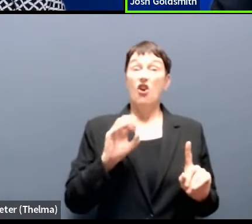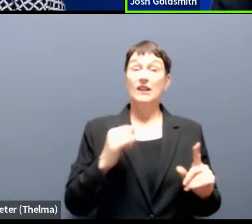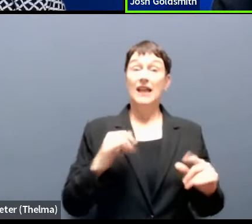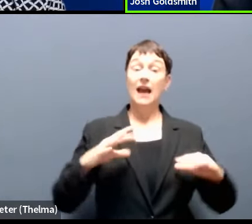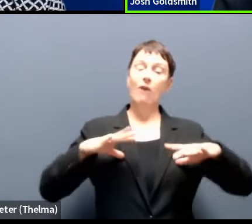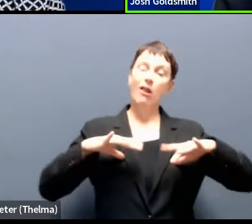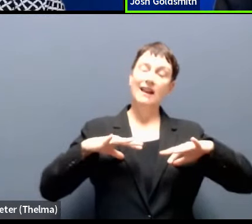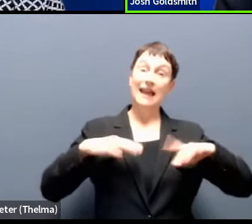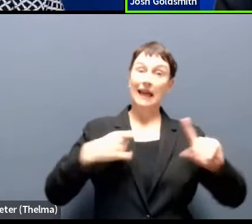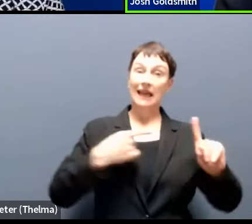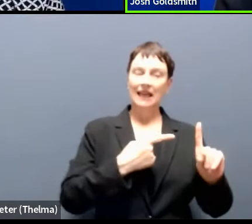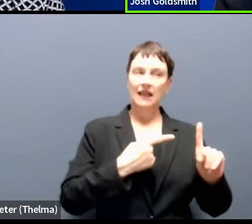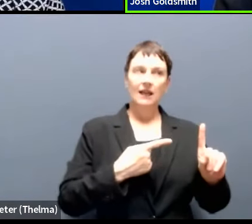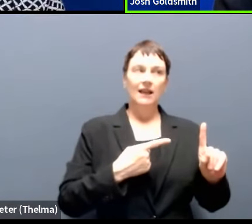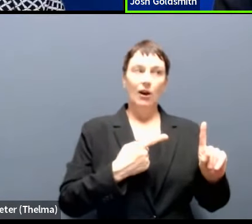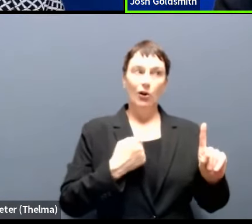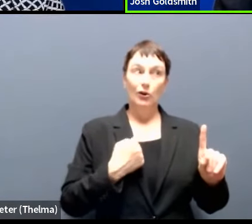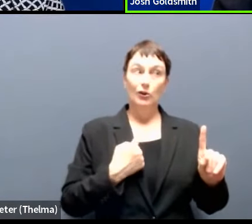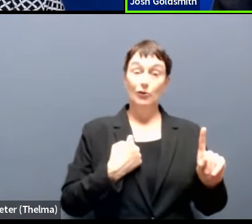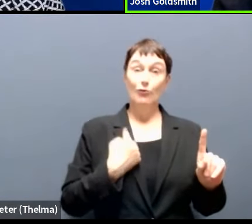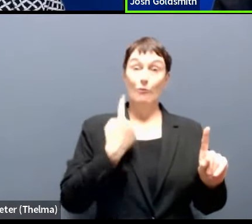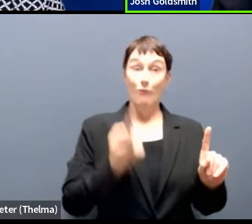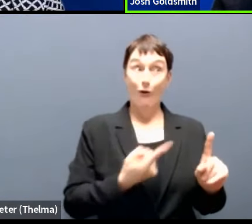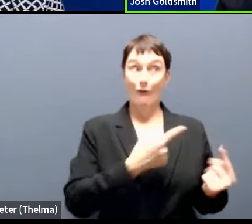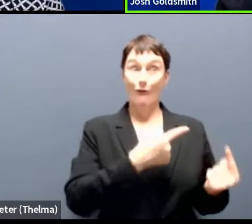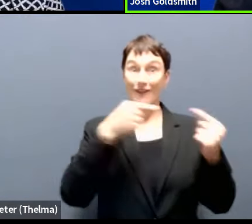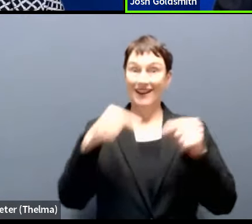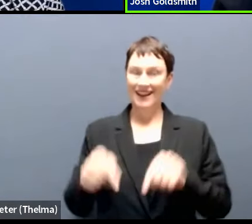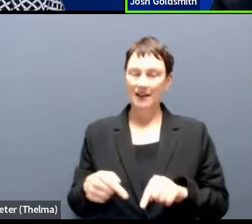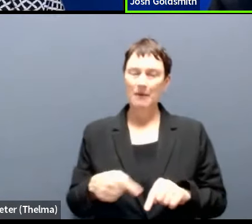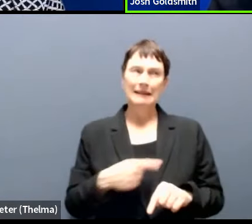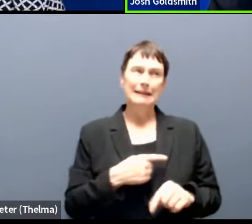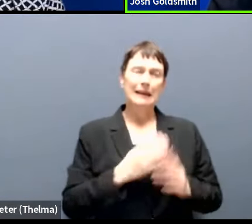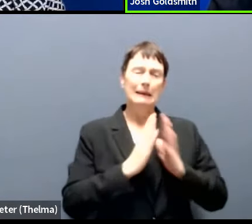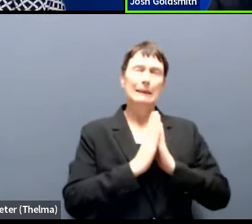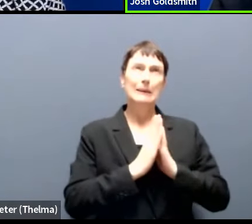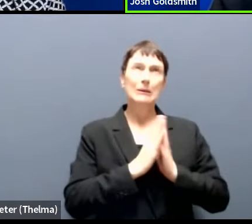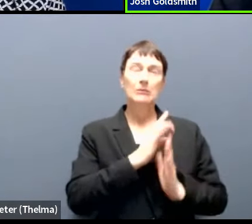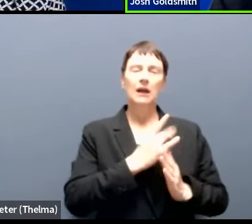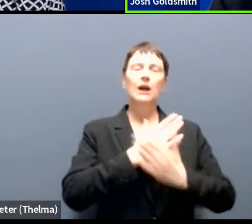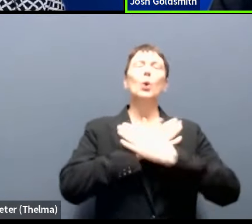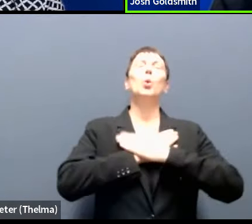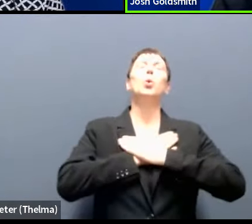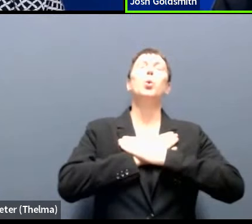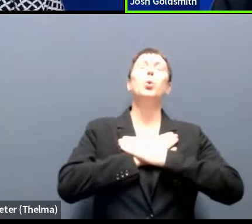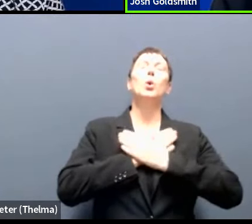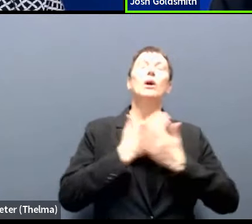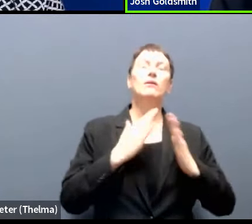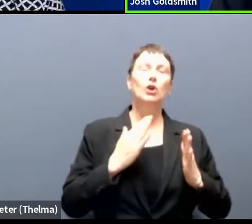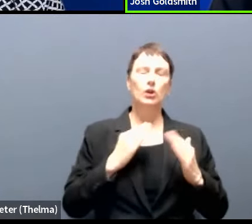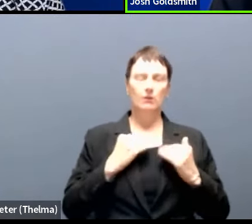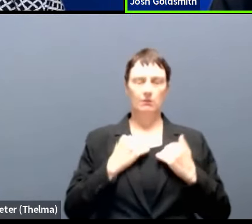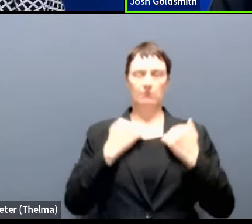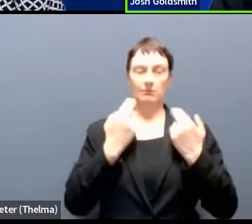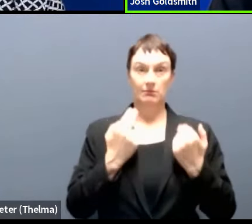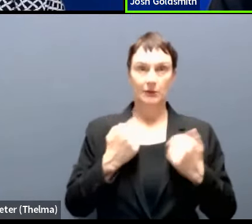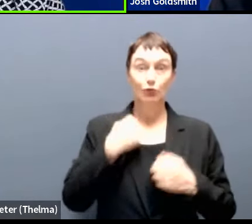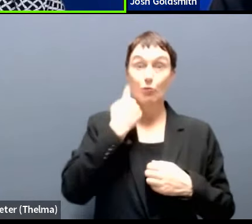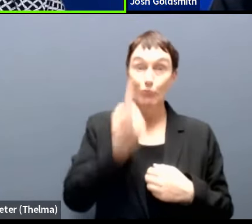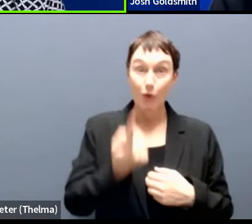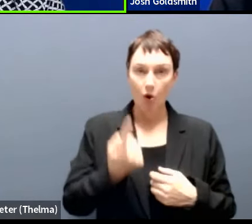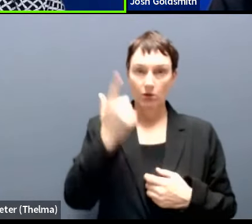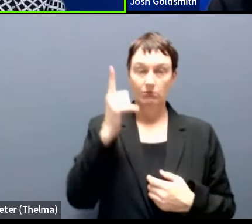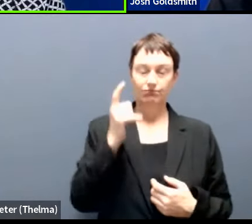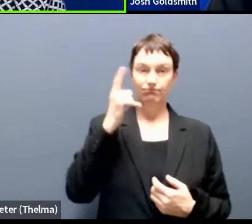you're enjoying your vacation and taking a break before we dive in to the craziness of the summit. Back to you, Nora.